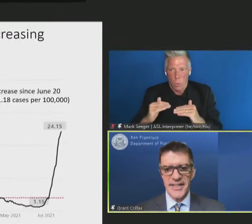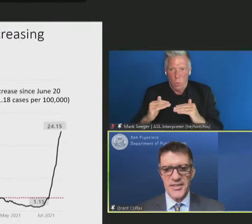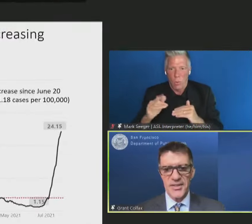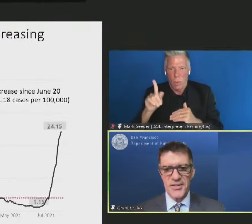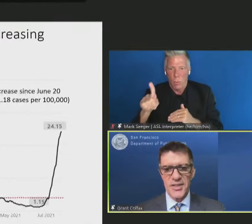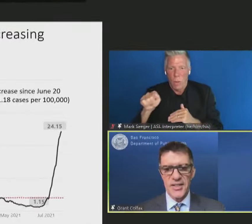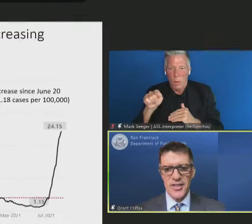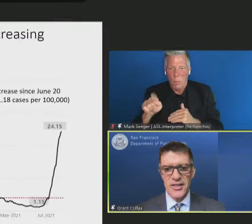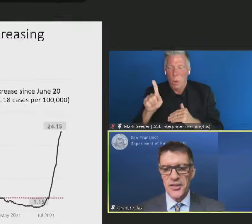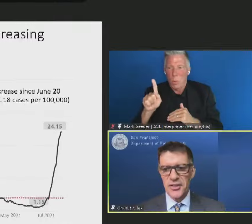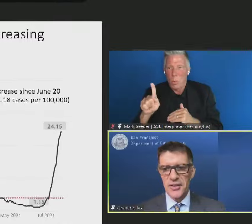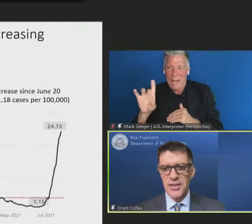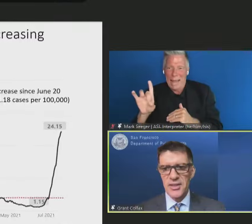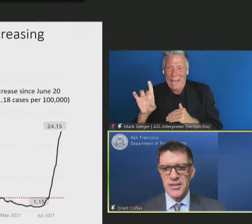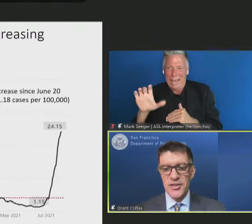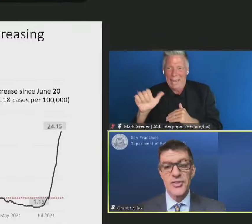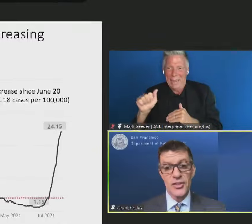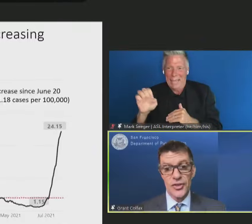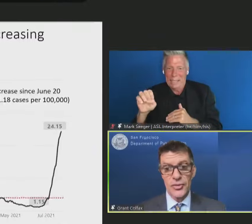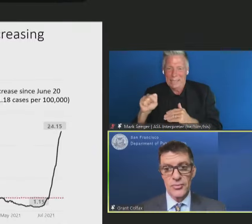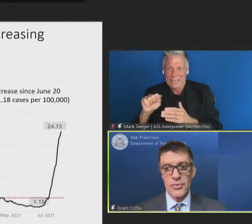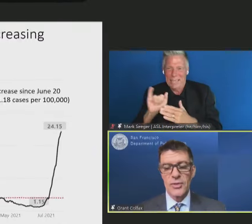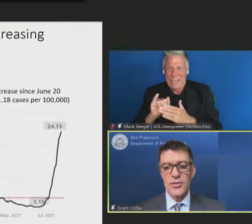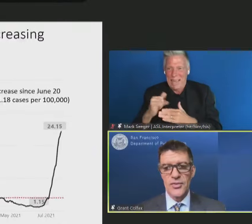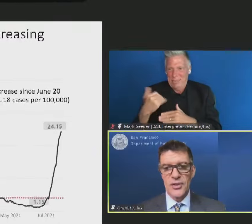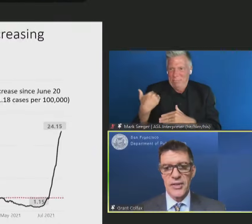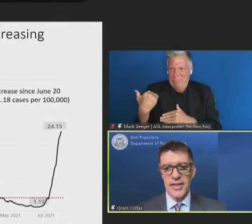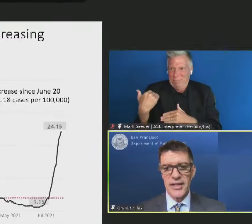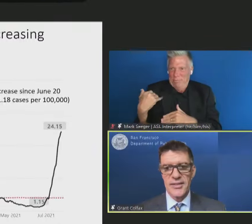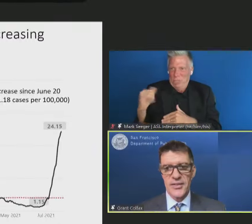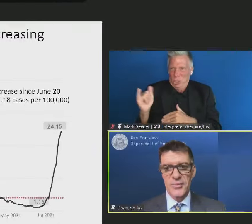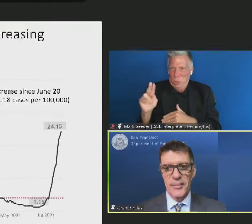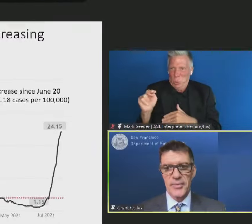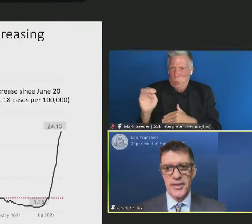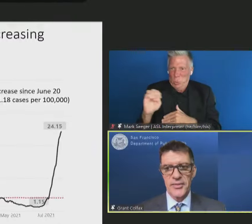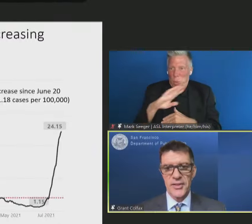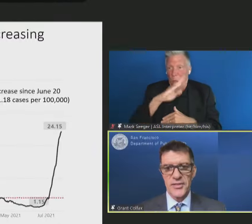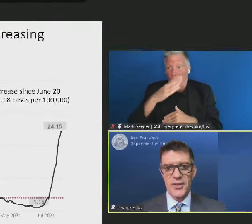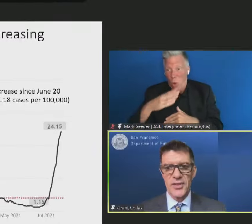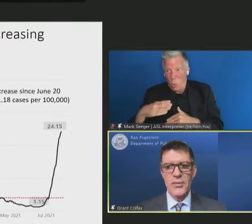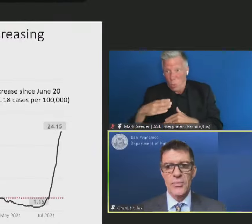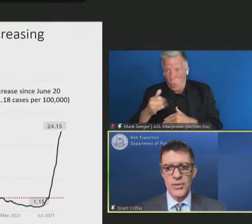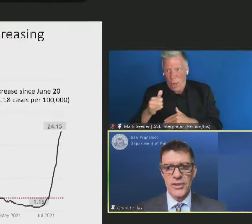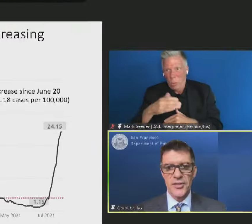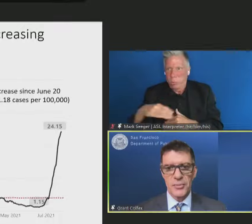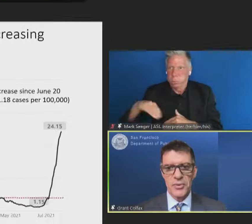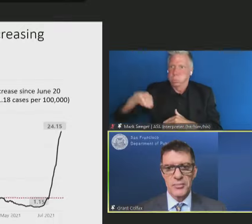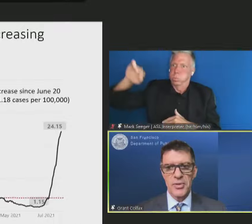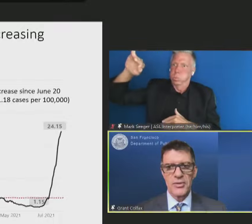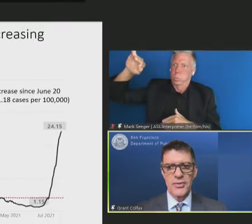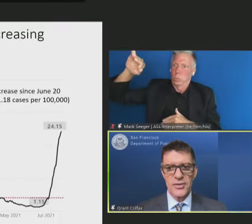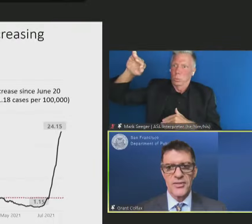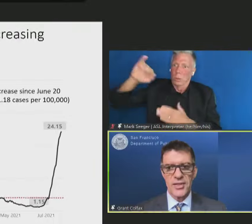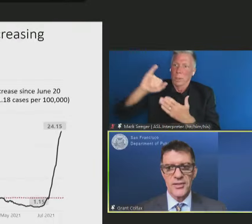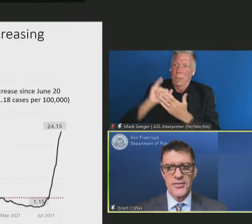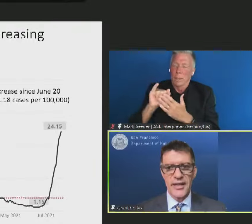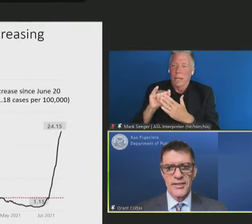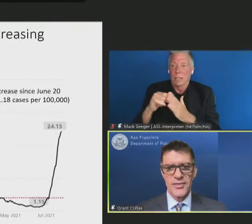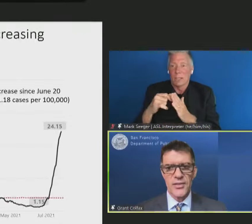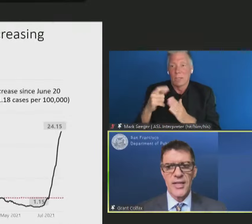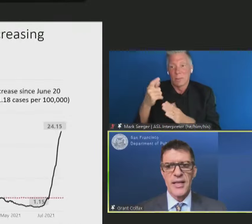1.18 cases that occurred just in June. So again, this rapid increase really attributable to the